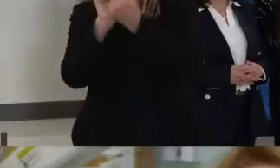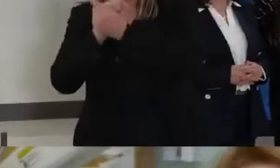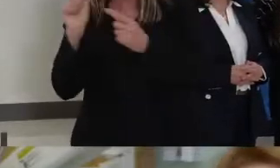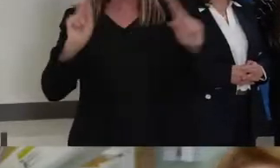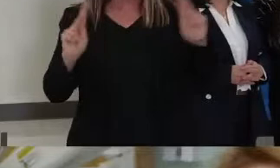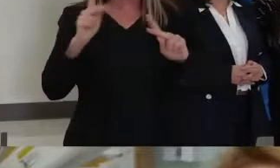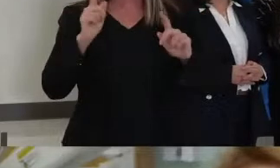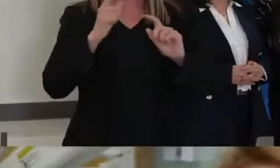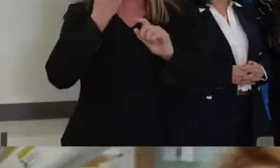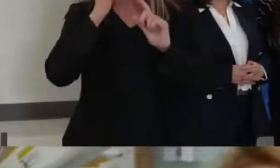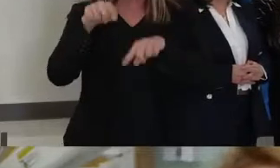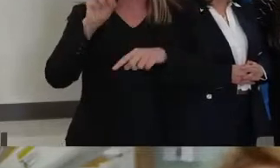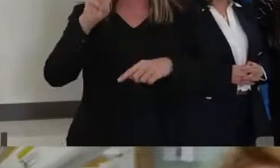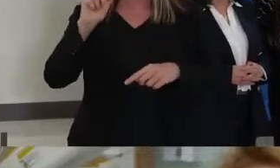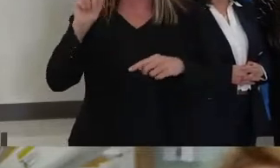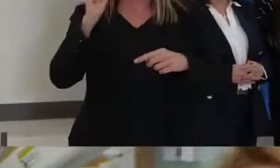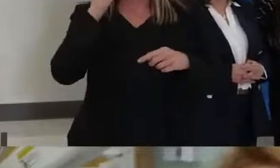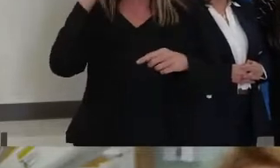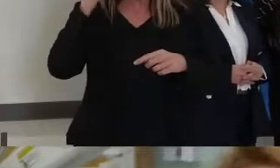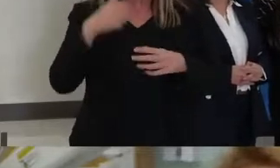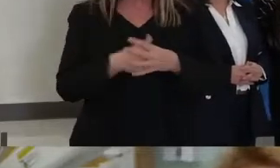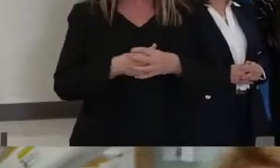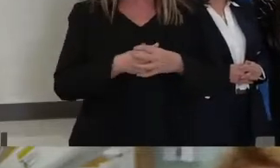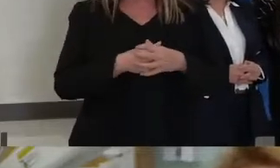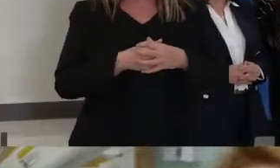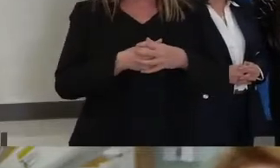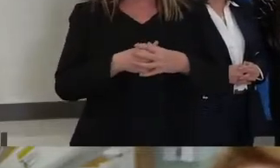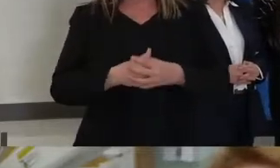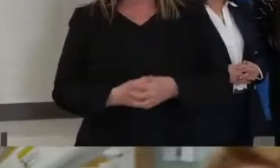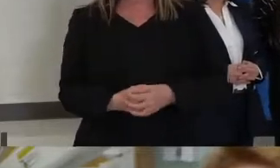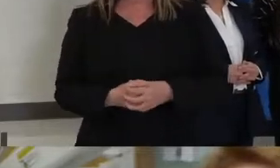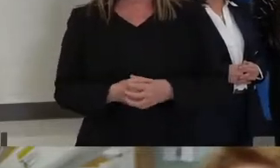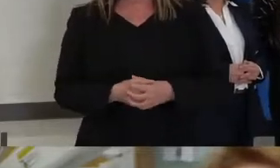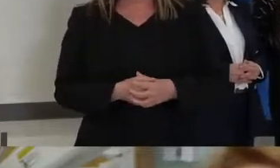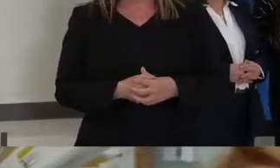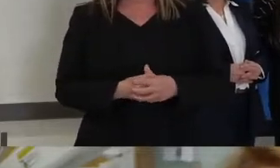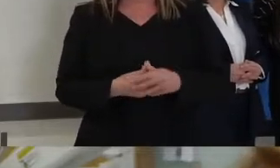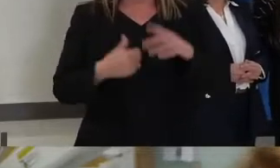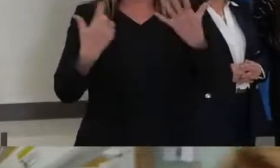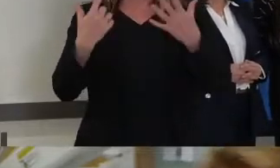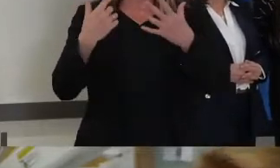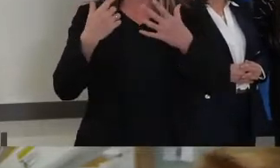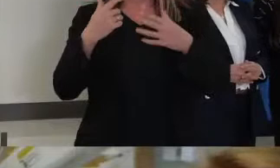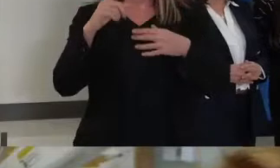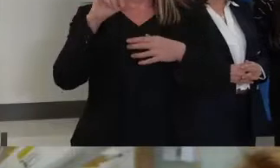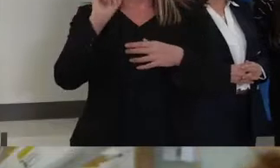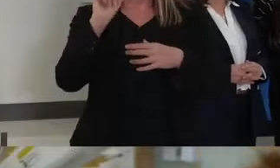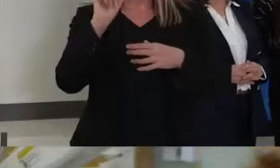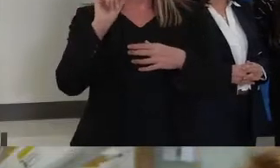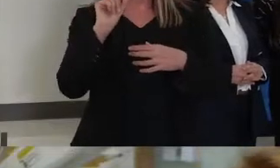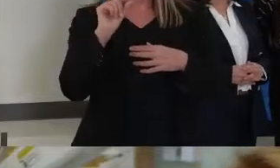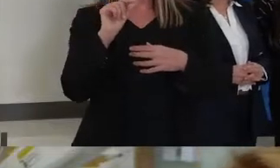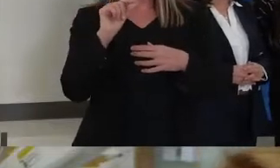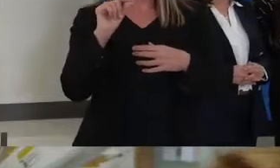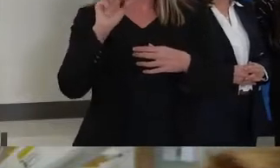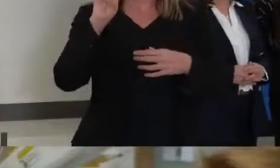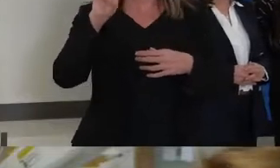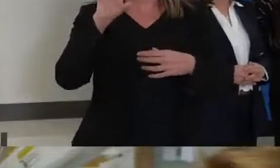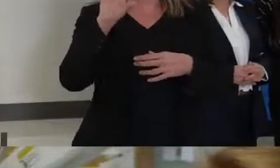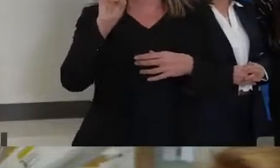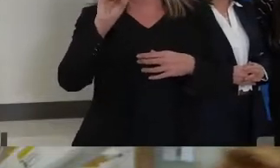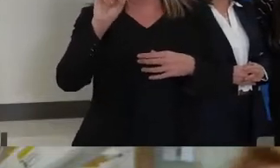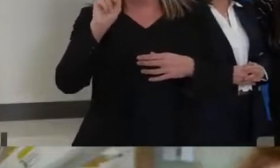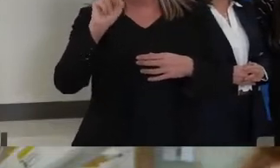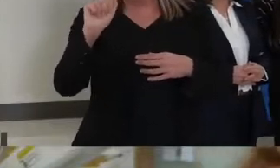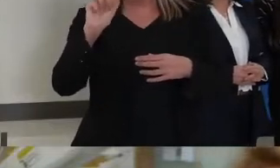Watts yesterday, I mean, I have 20 stories from all these little kids that just enliven